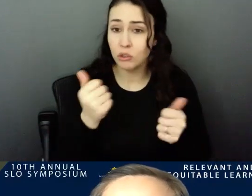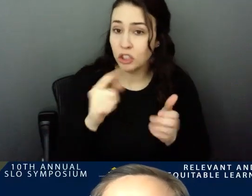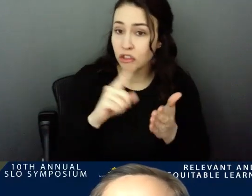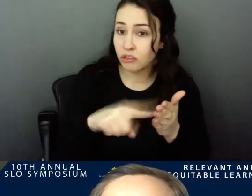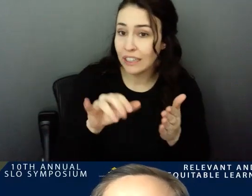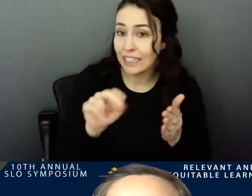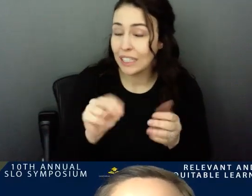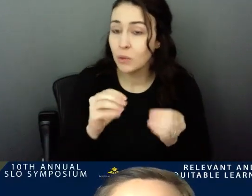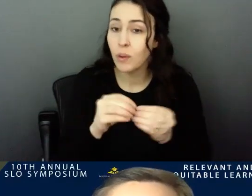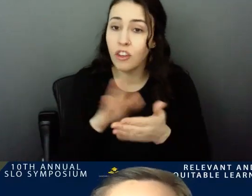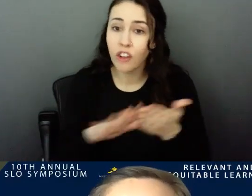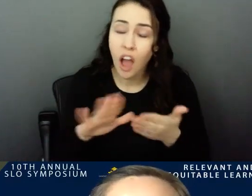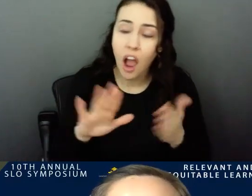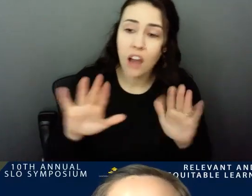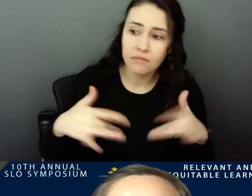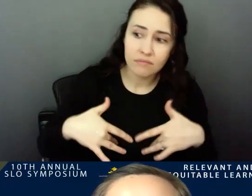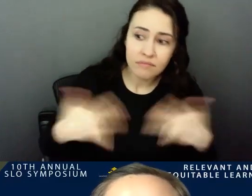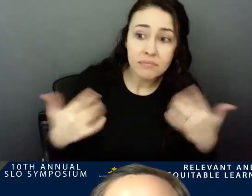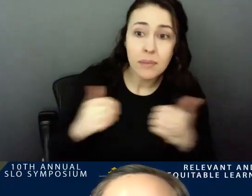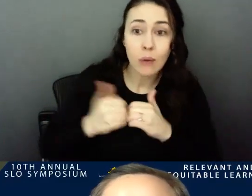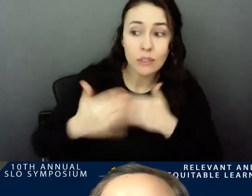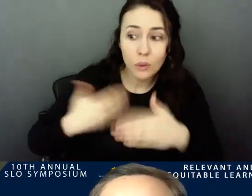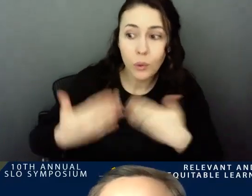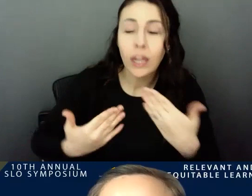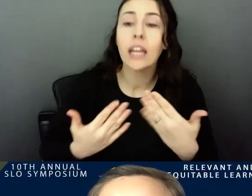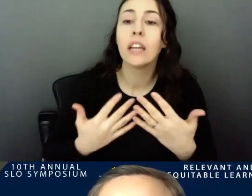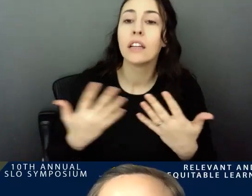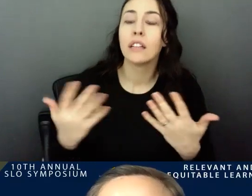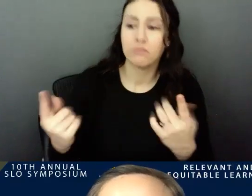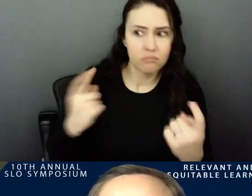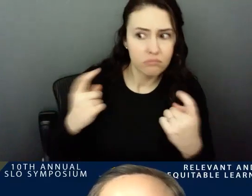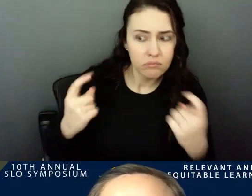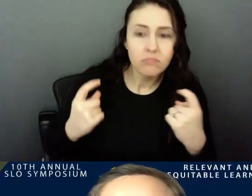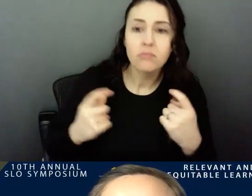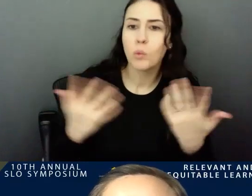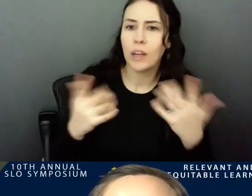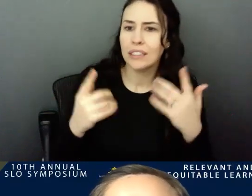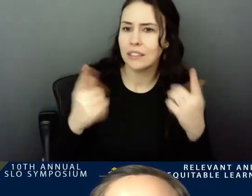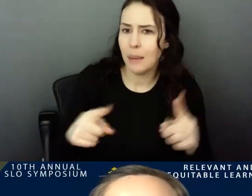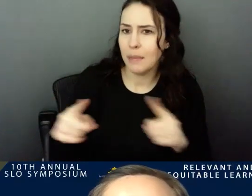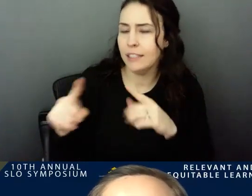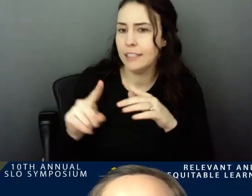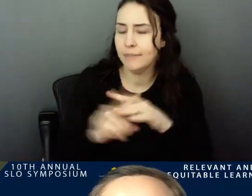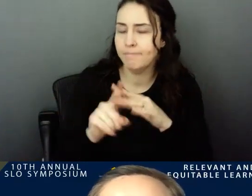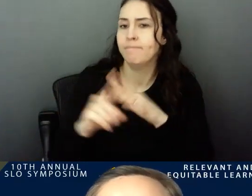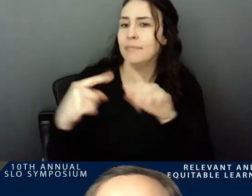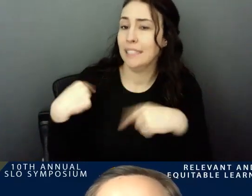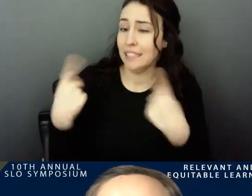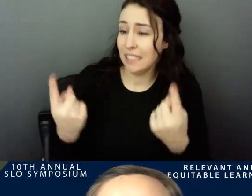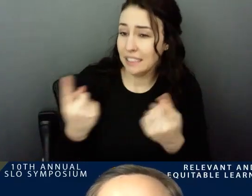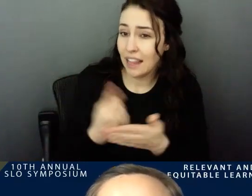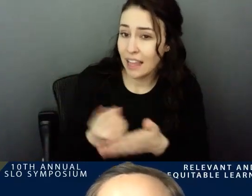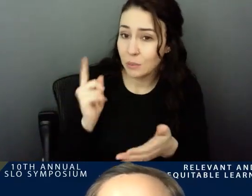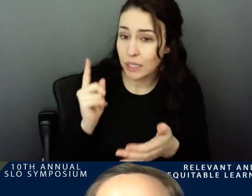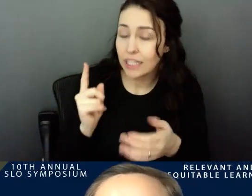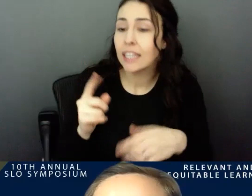going? What questions do you have? What's come up since last we spoke, you know, so that it's not just radio silence.